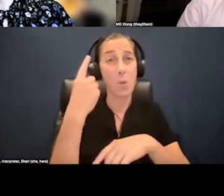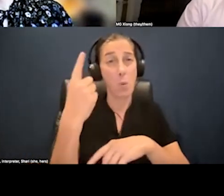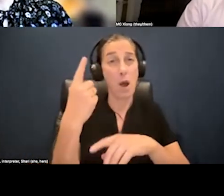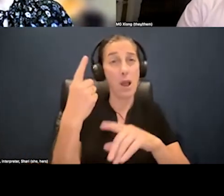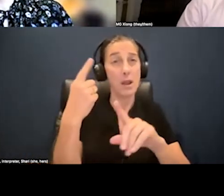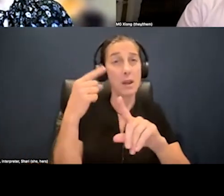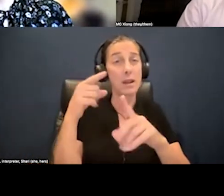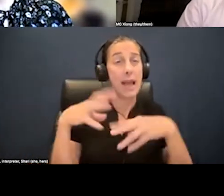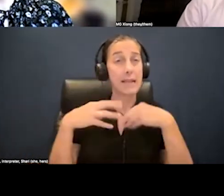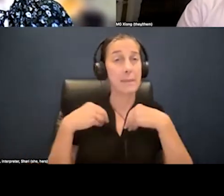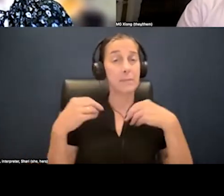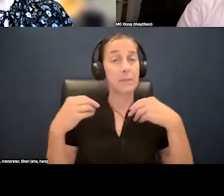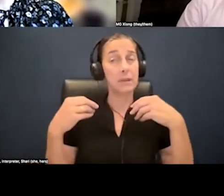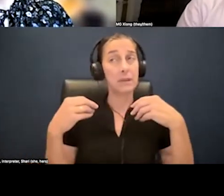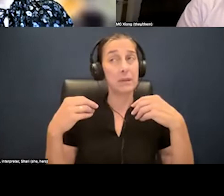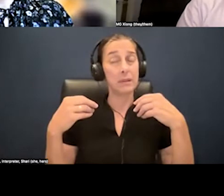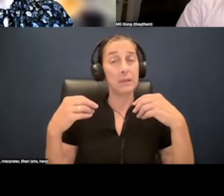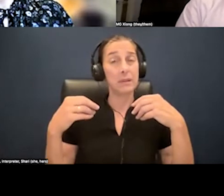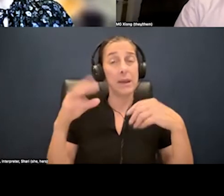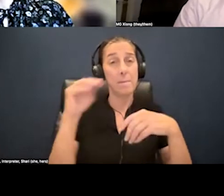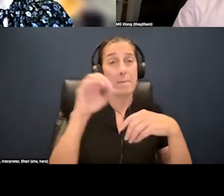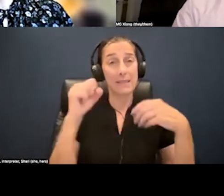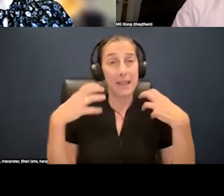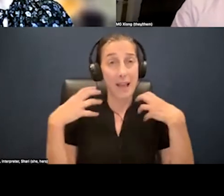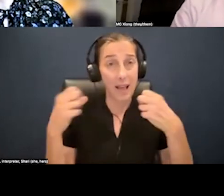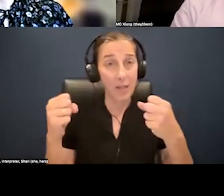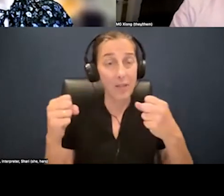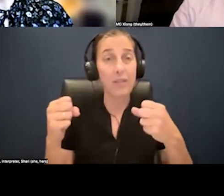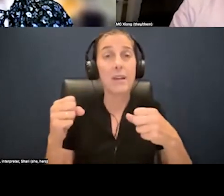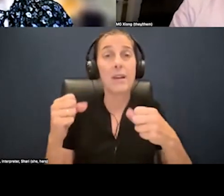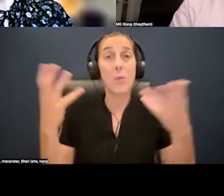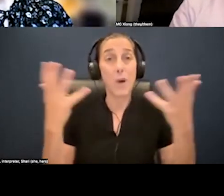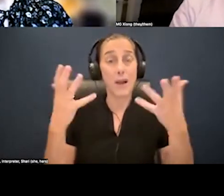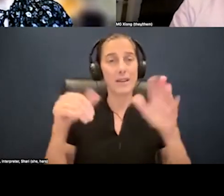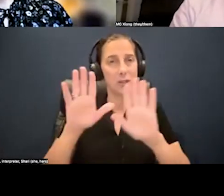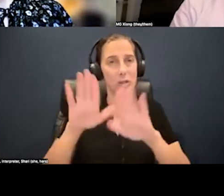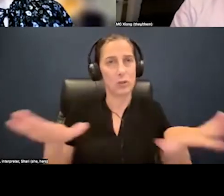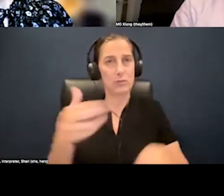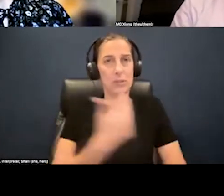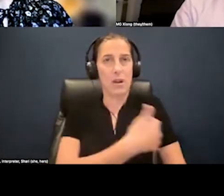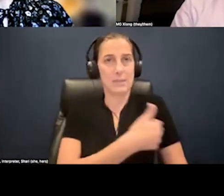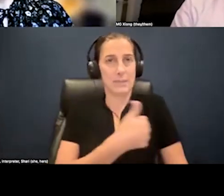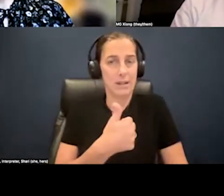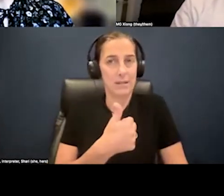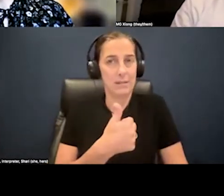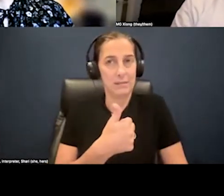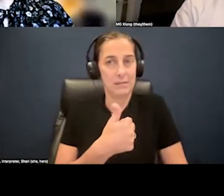have any kind of hard BMI limit is Children's Hospital.